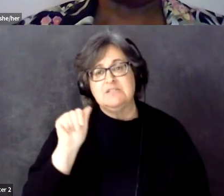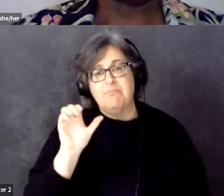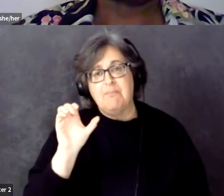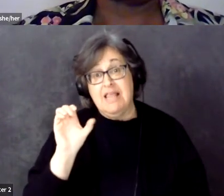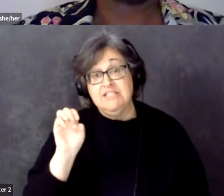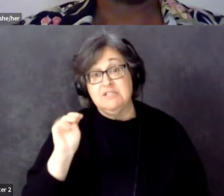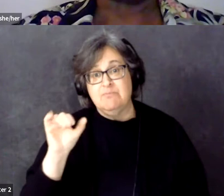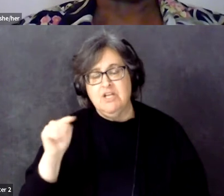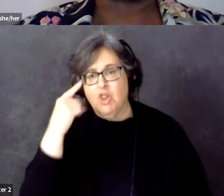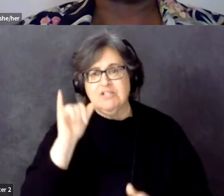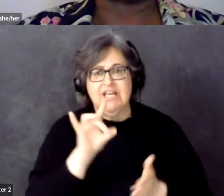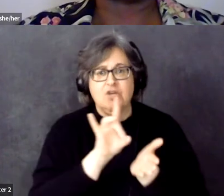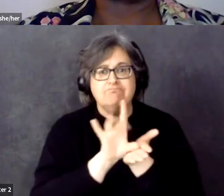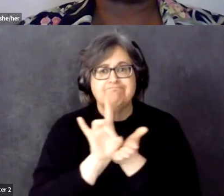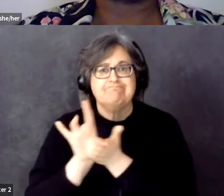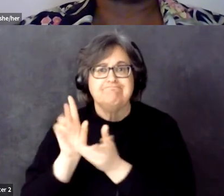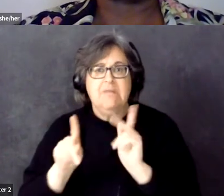like. And so